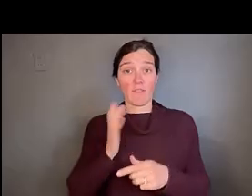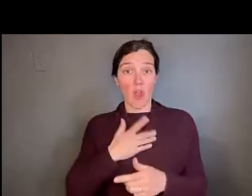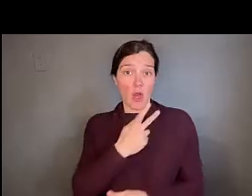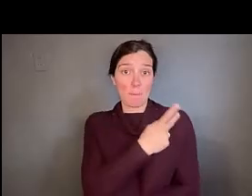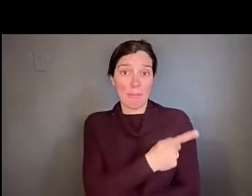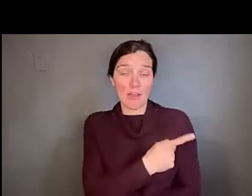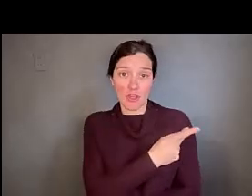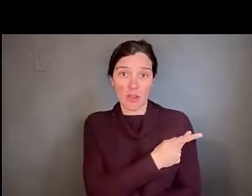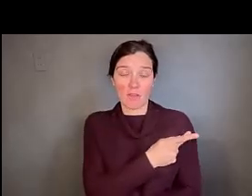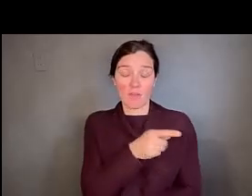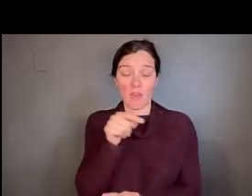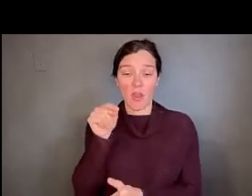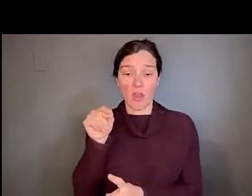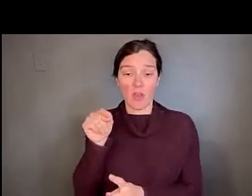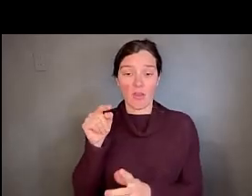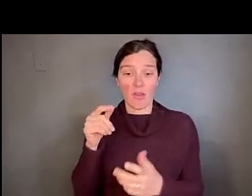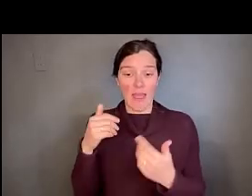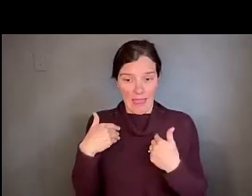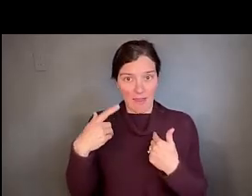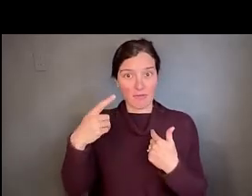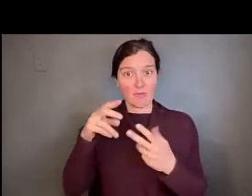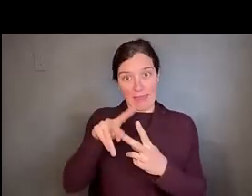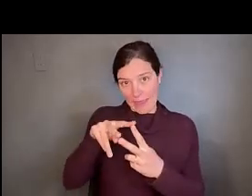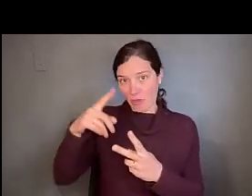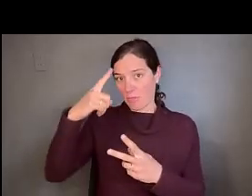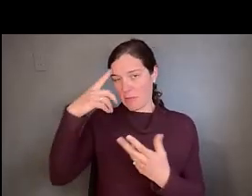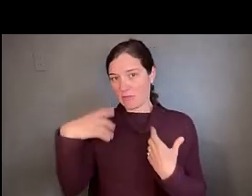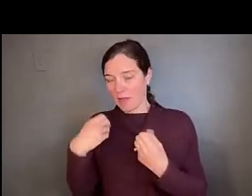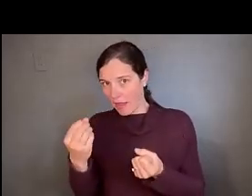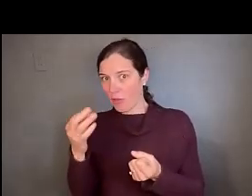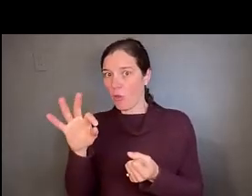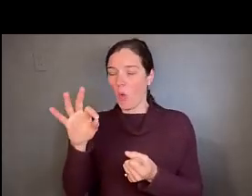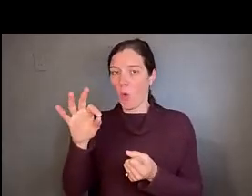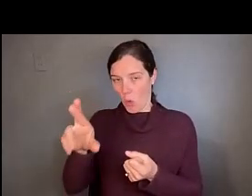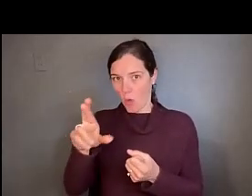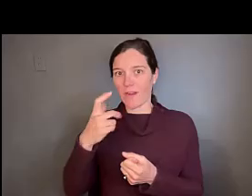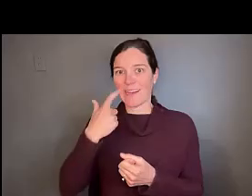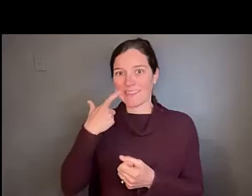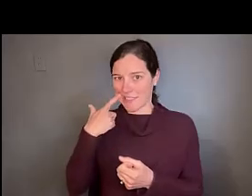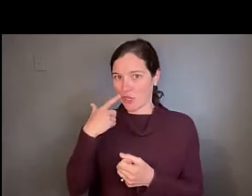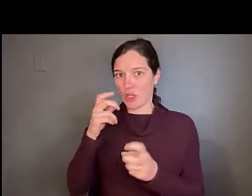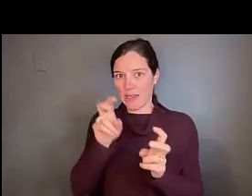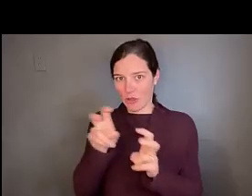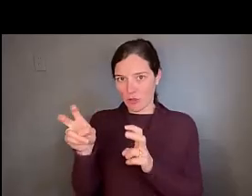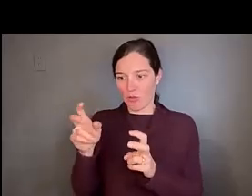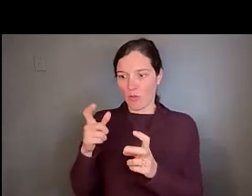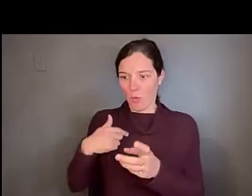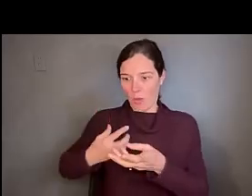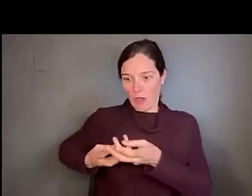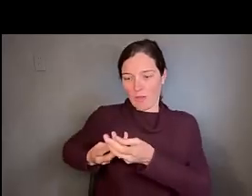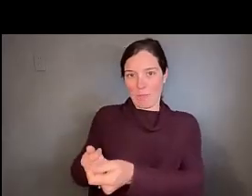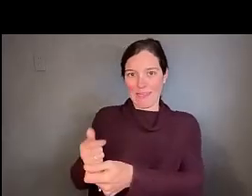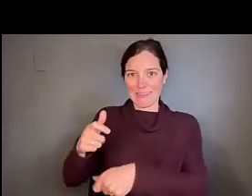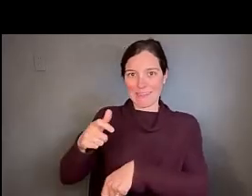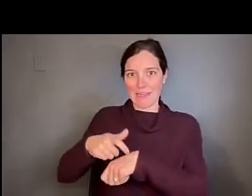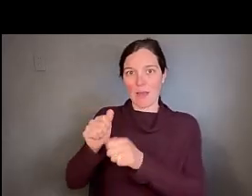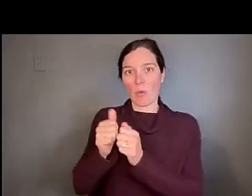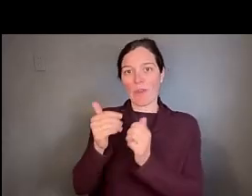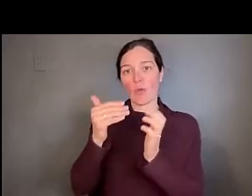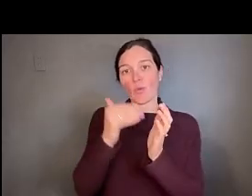patients have either mental health or substance use issues. And so we're spending time on